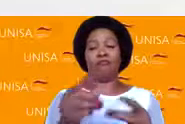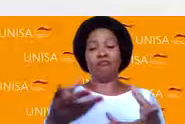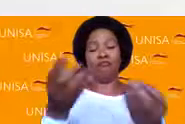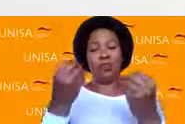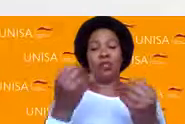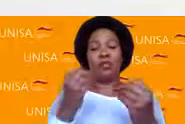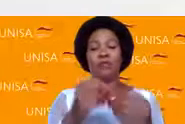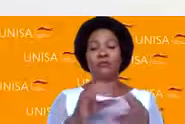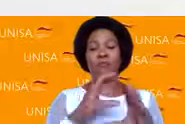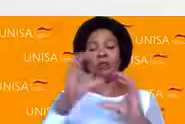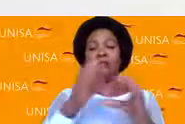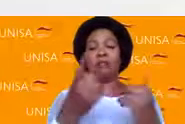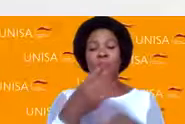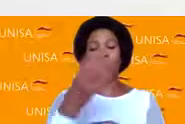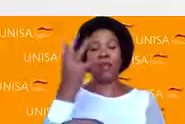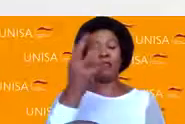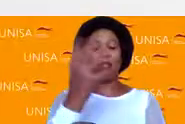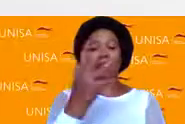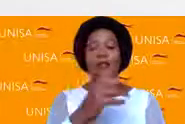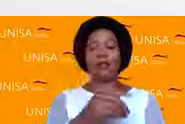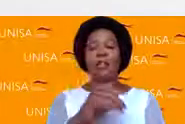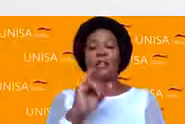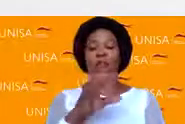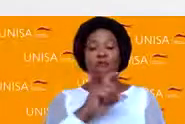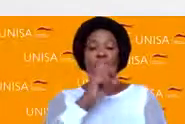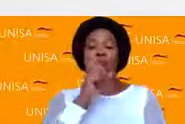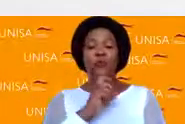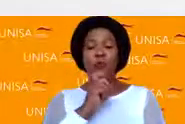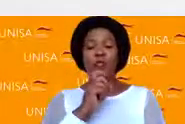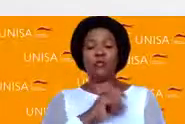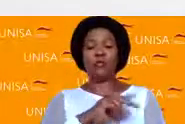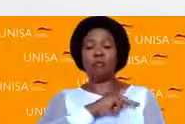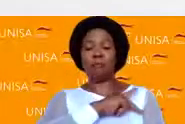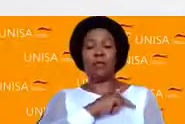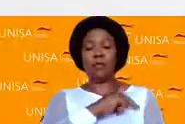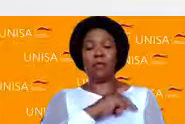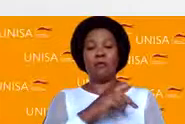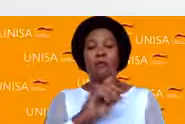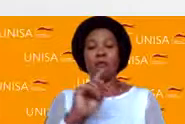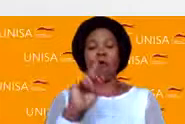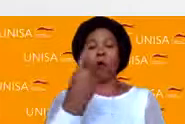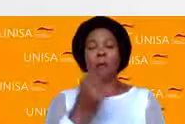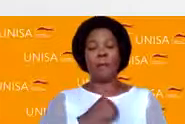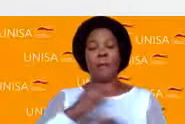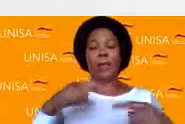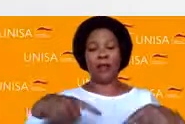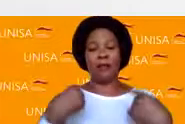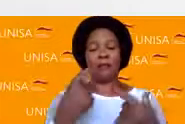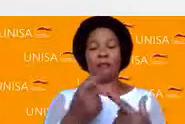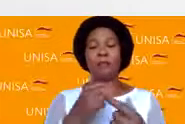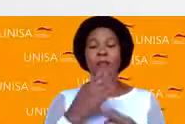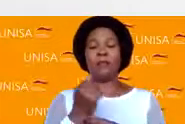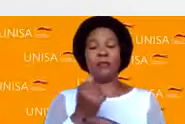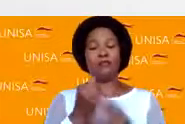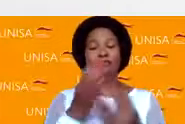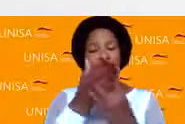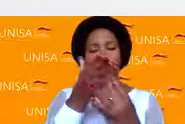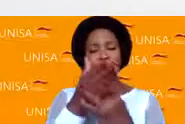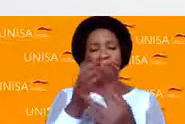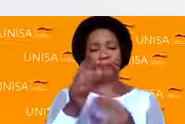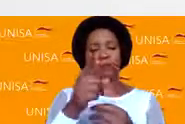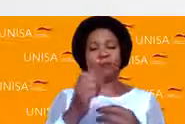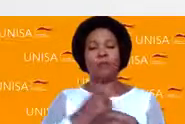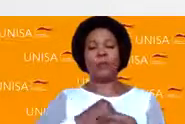are instructed to only reply to myLife email addresses. So make sure that you can access this myLife email as